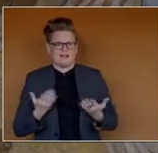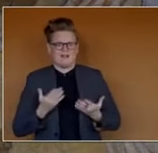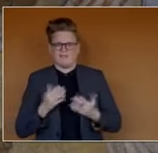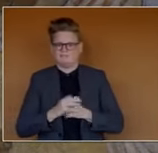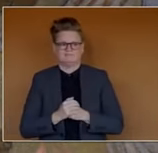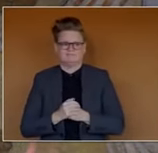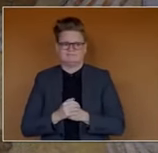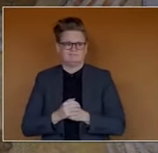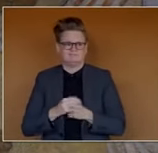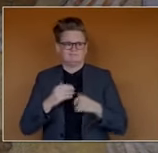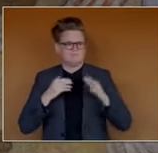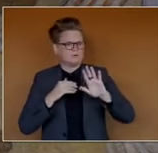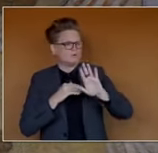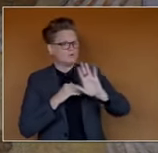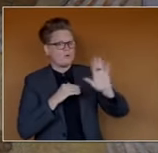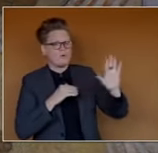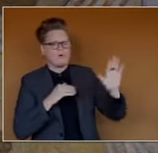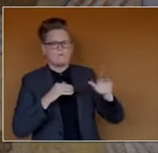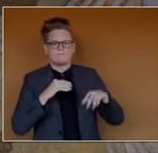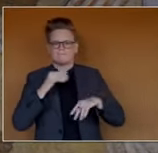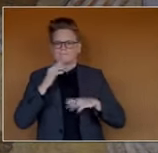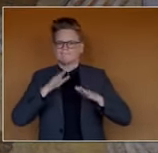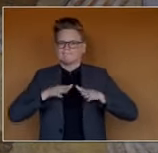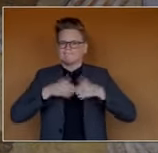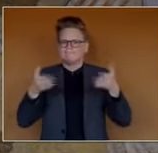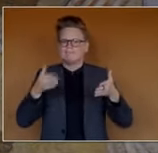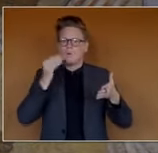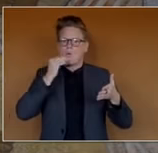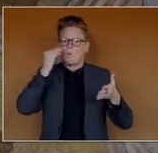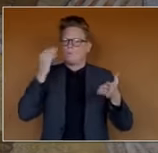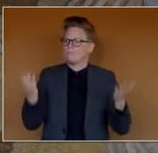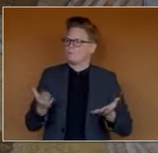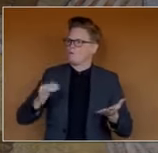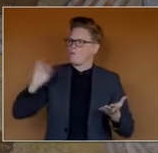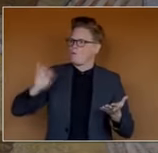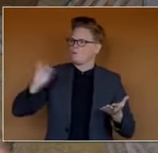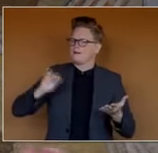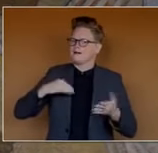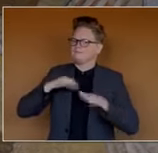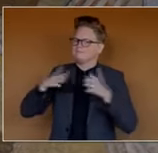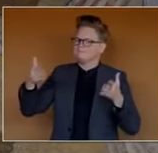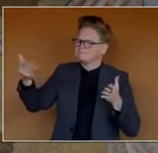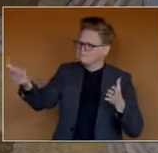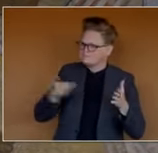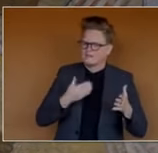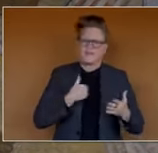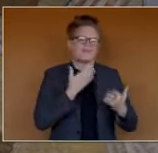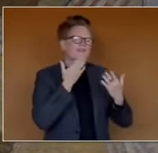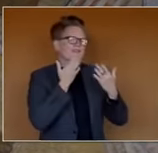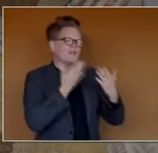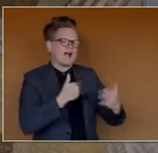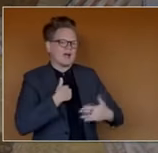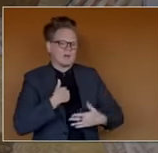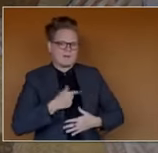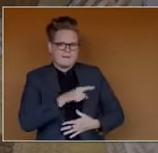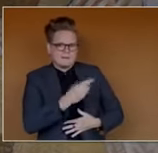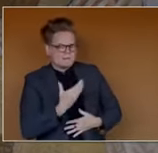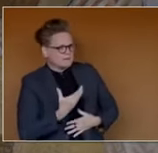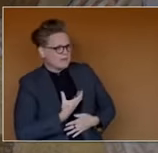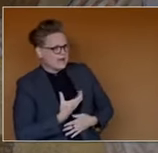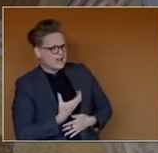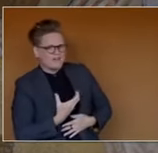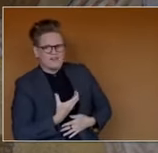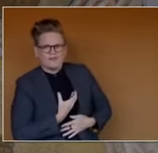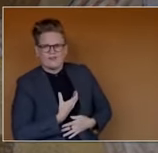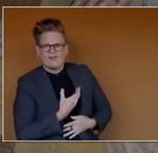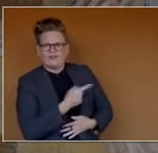home of sorts. And Chris, honored to finally be here with you. And to the mayor, I'll brag on Mayor Schaff in a moment. It's a